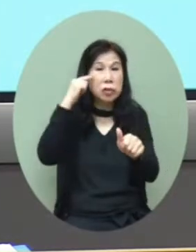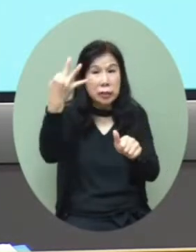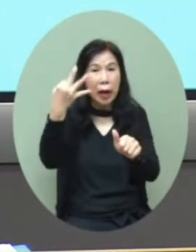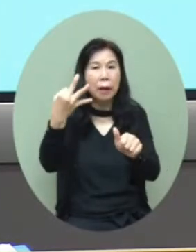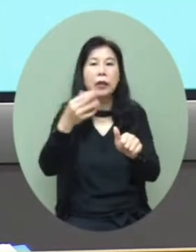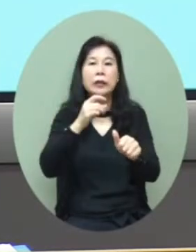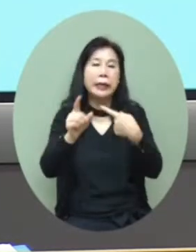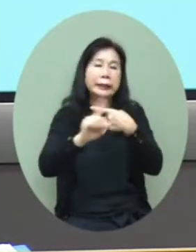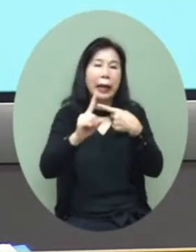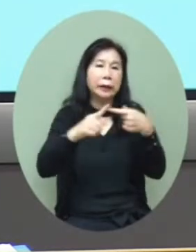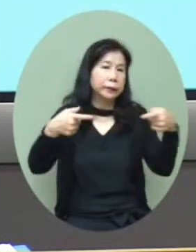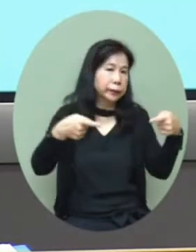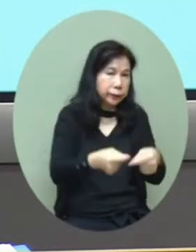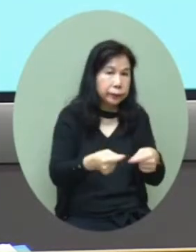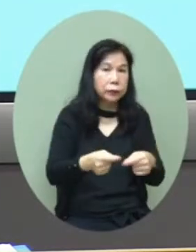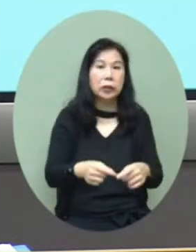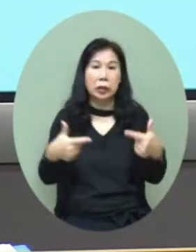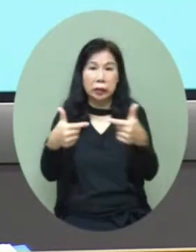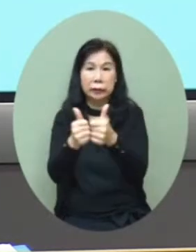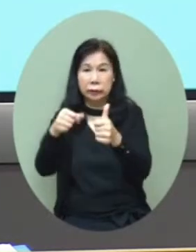lower than the risk